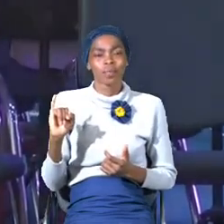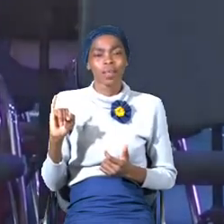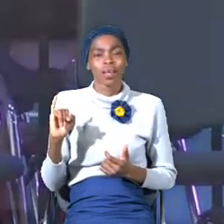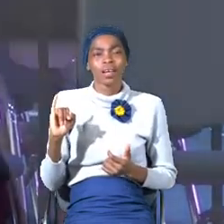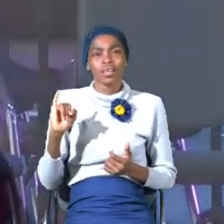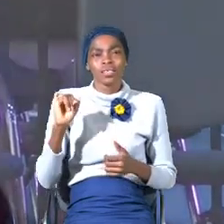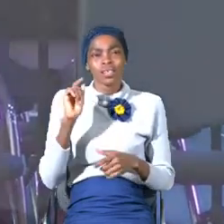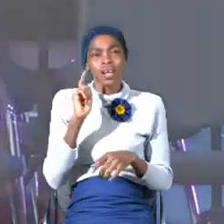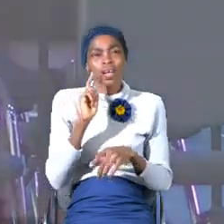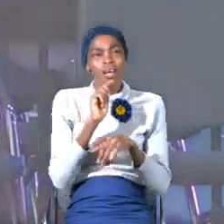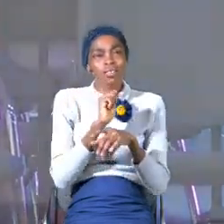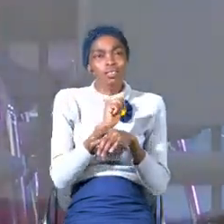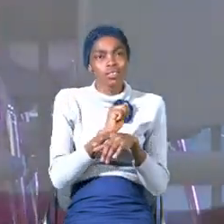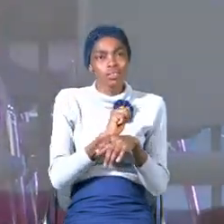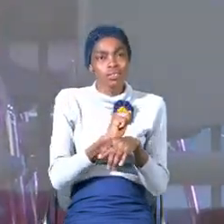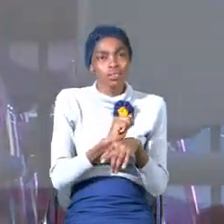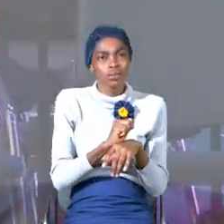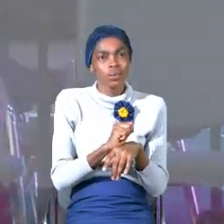Sanctuary.